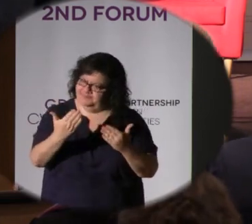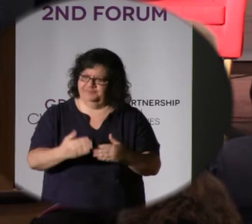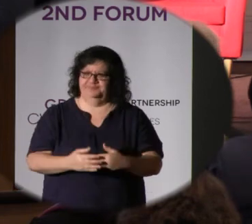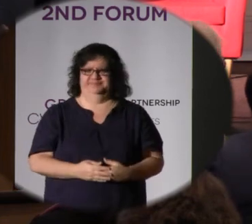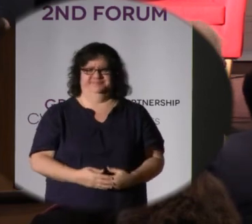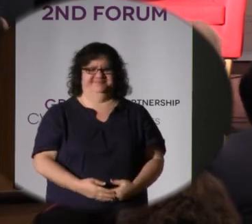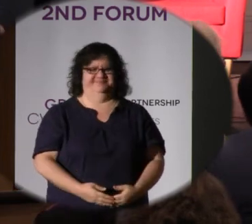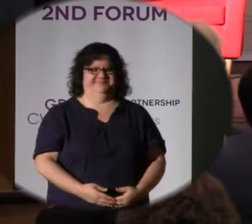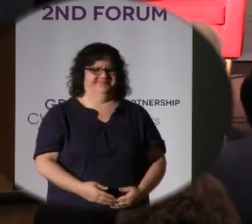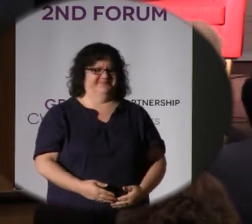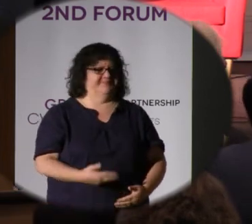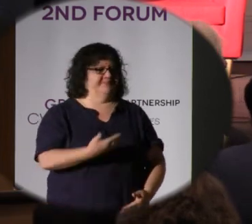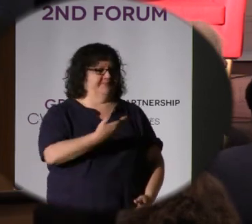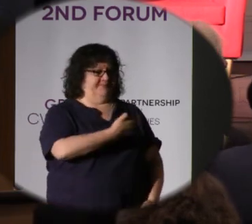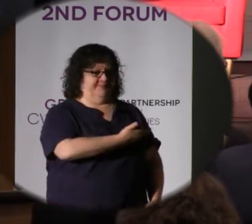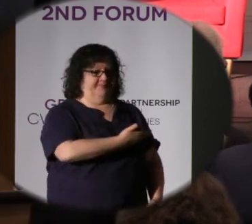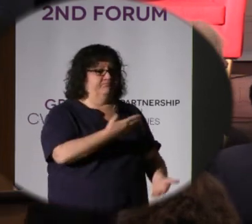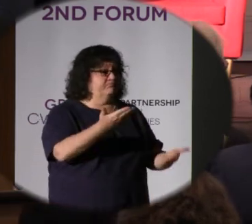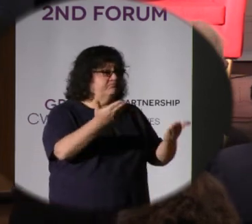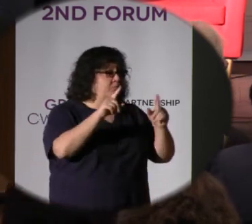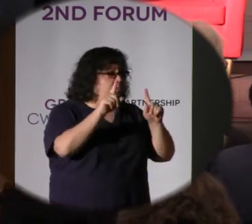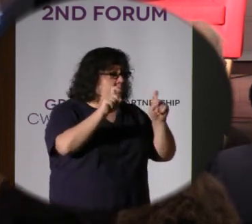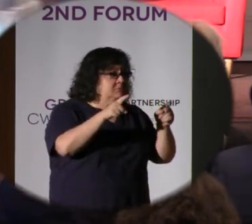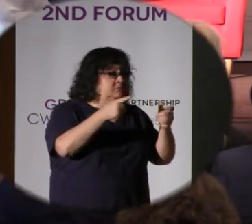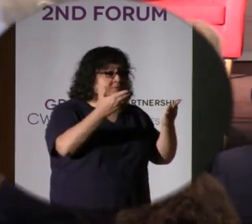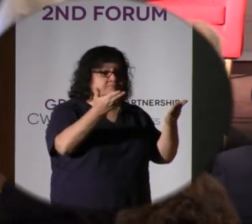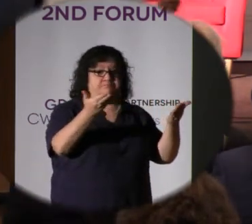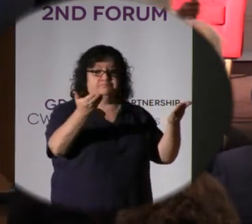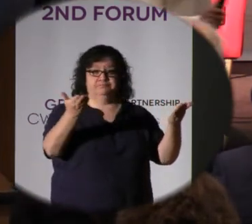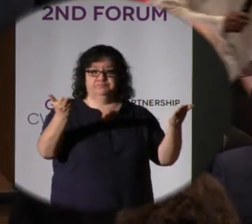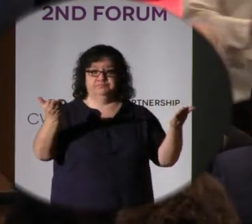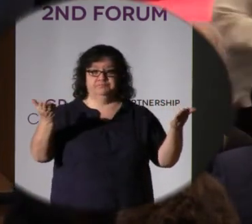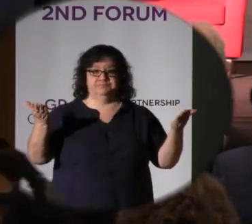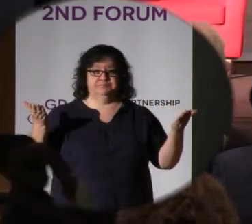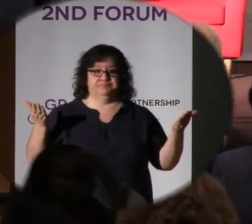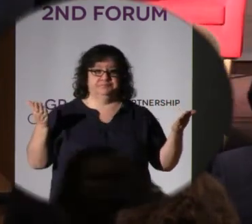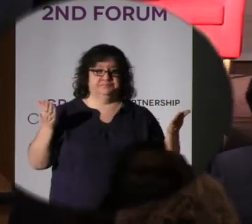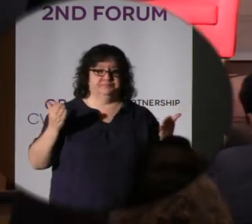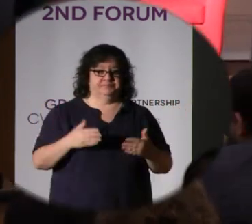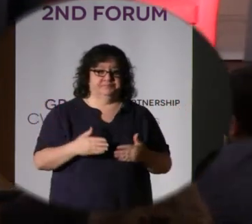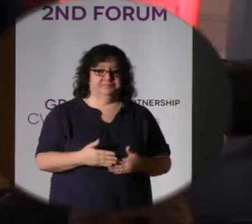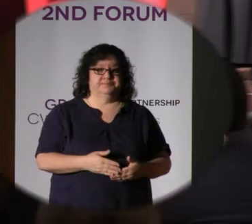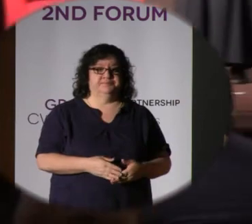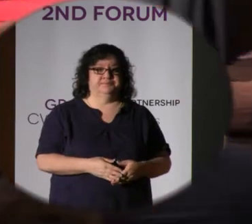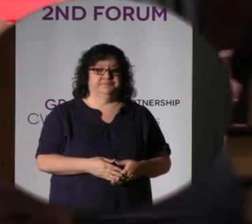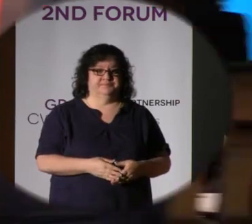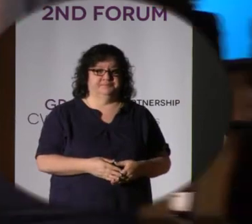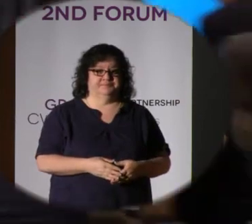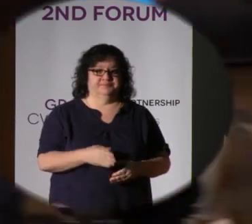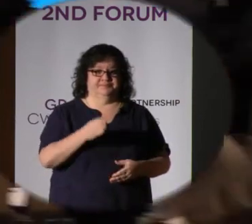questions? This young woman right down here, right behind Susan.